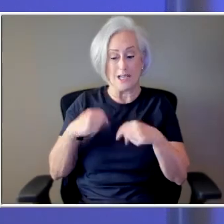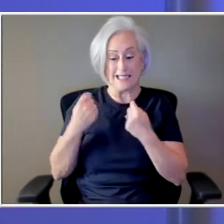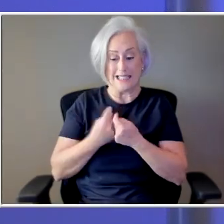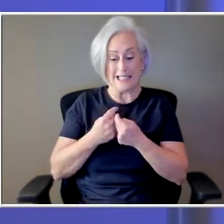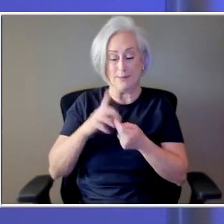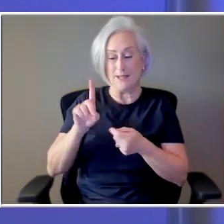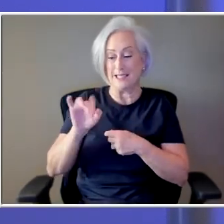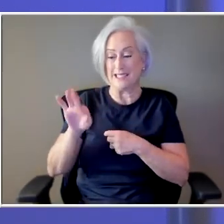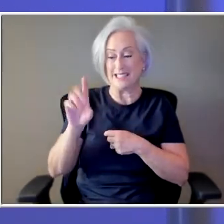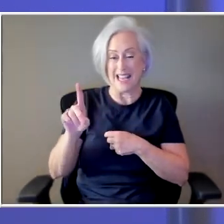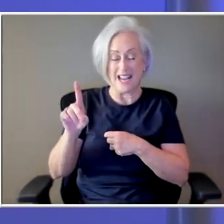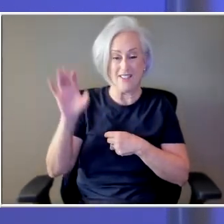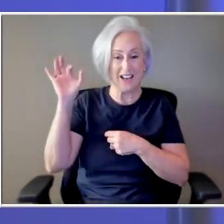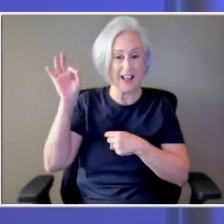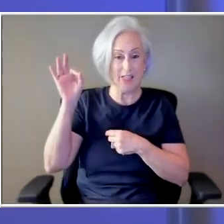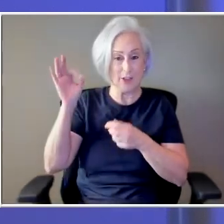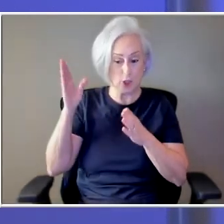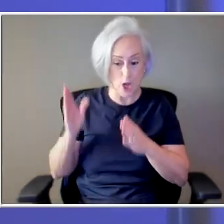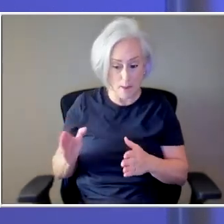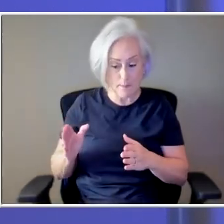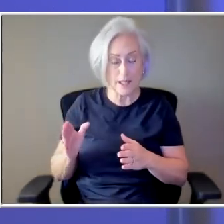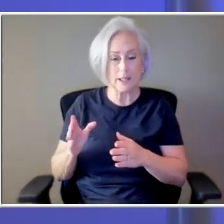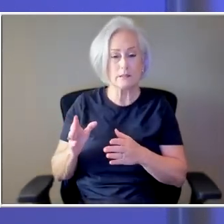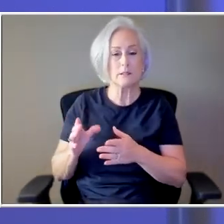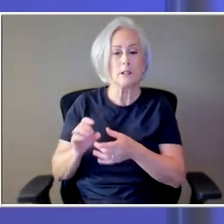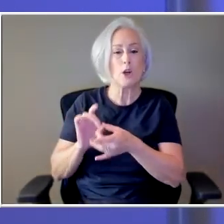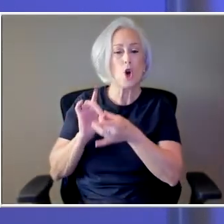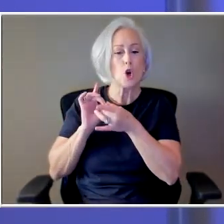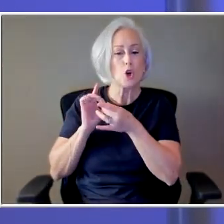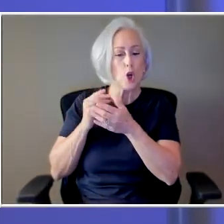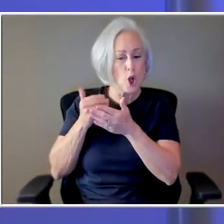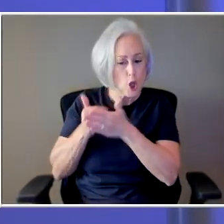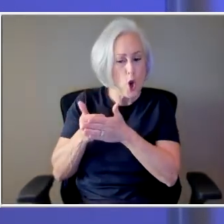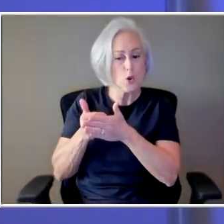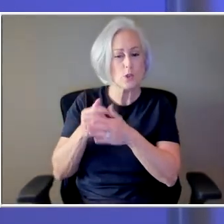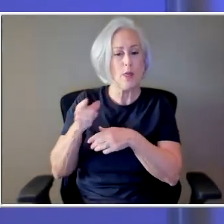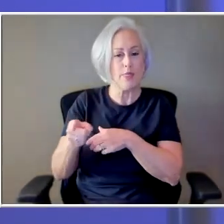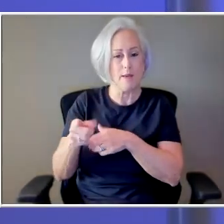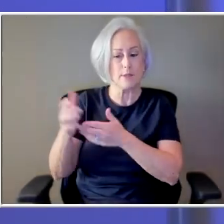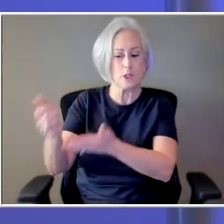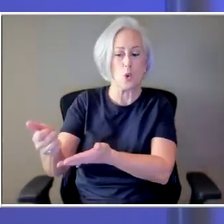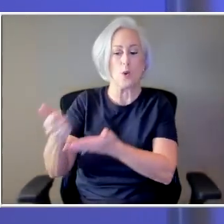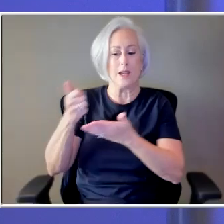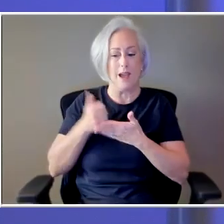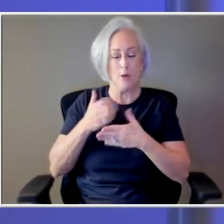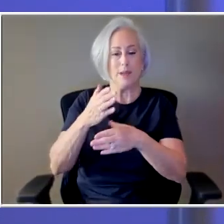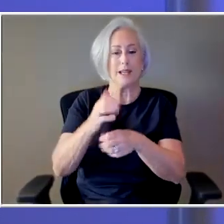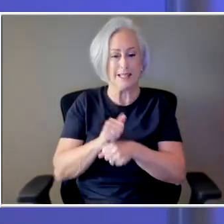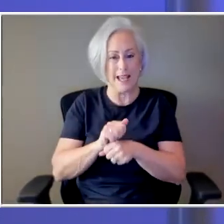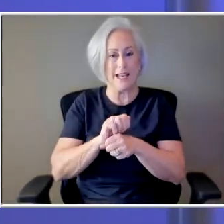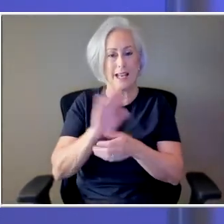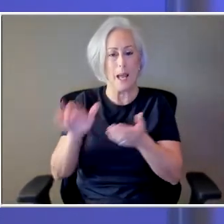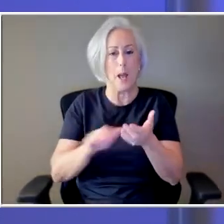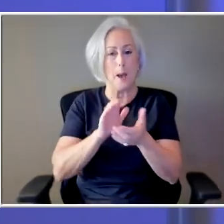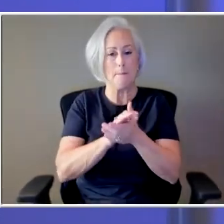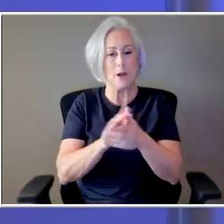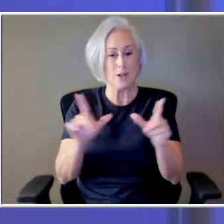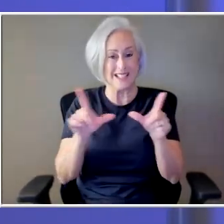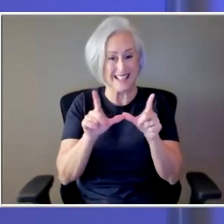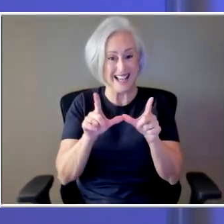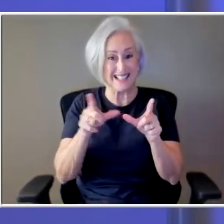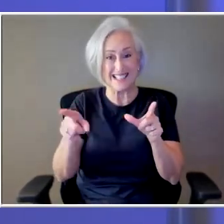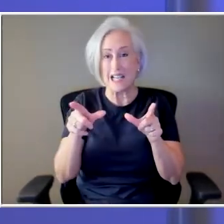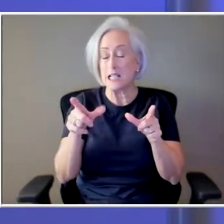that patient and his significant other, and so he was able to help facilitate getting a marriage license. He pulled that off in about 30 minutes